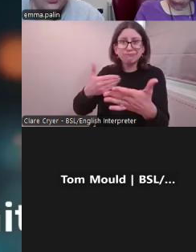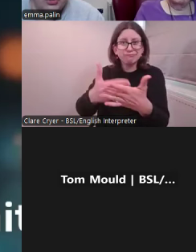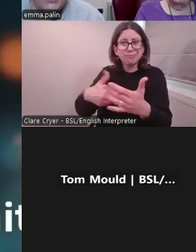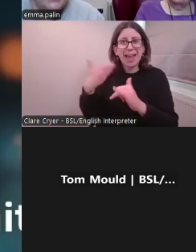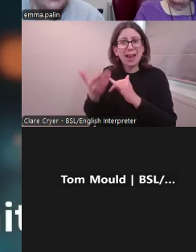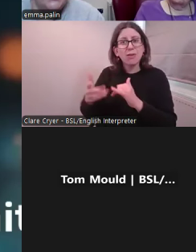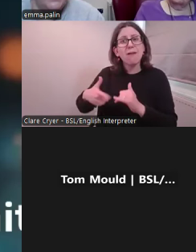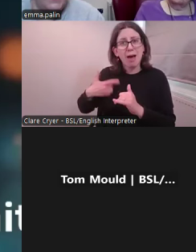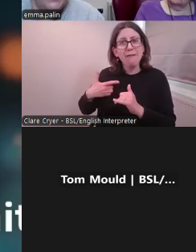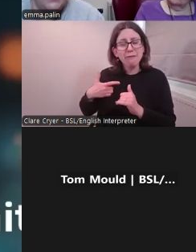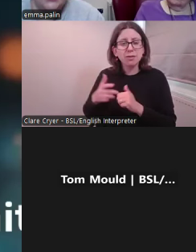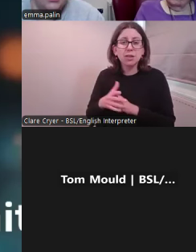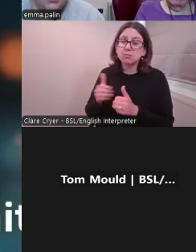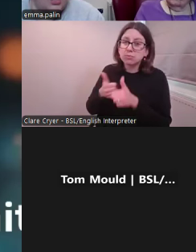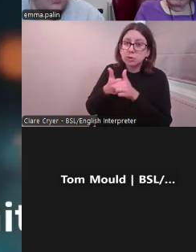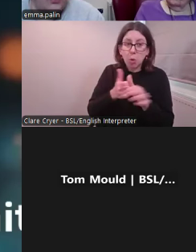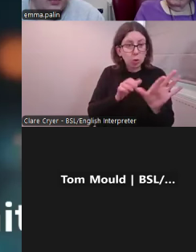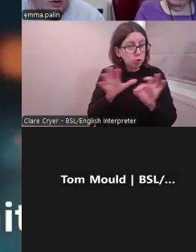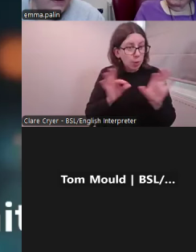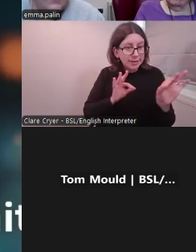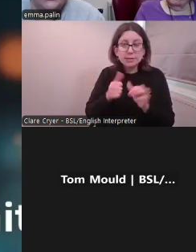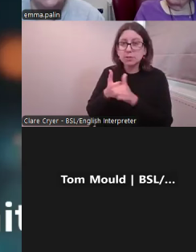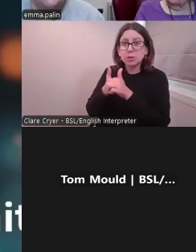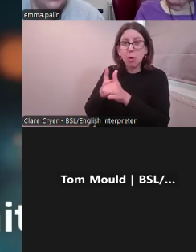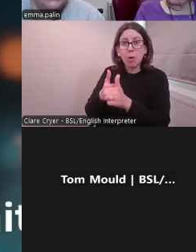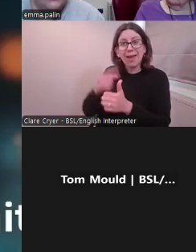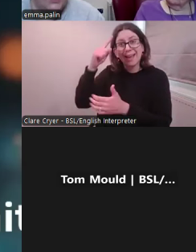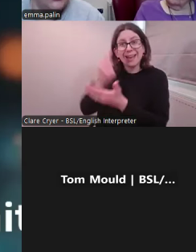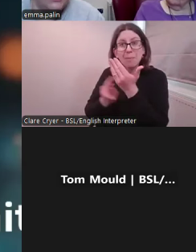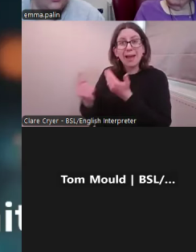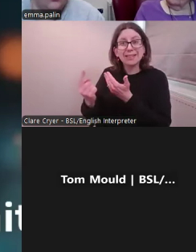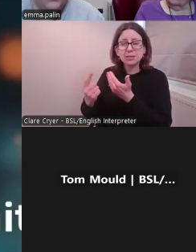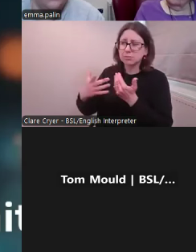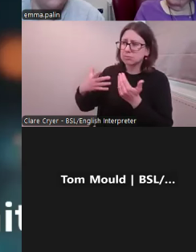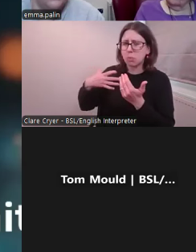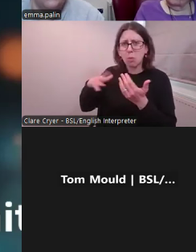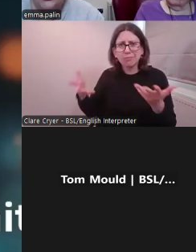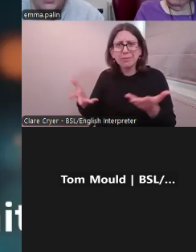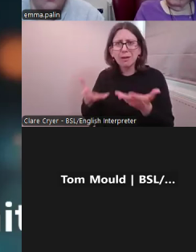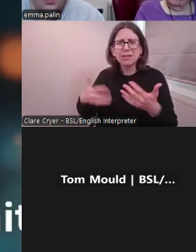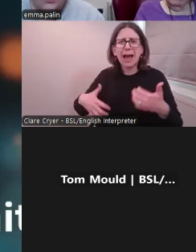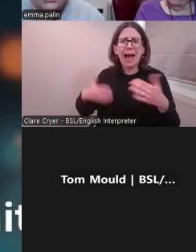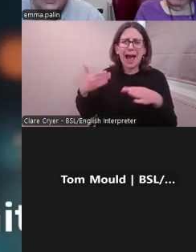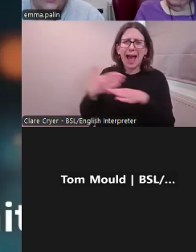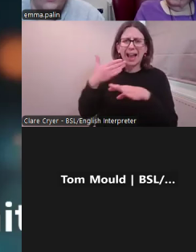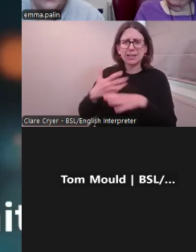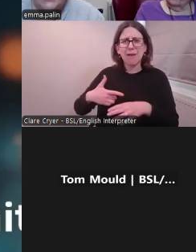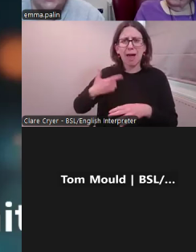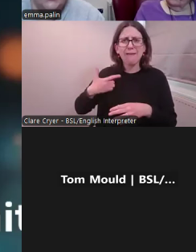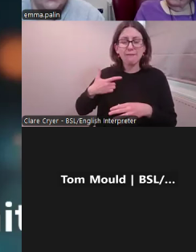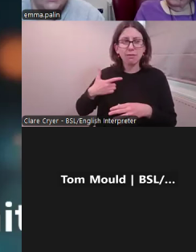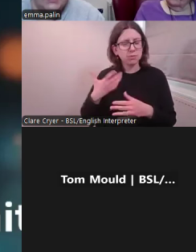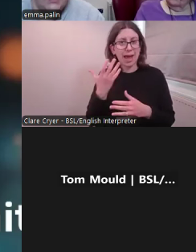We promote choice and independence and promoting people to live an active lifestyle. We have a gym on site with